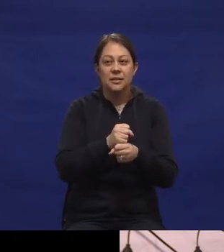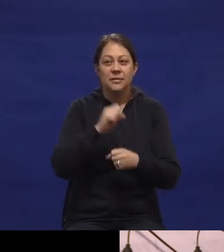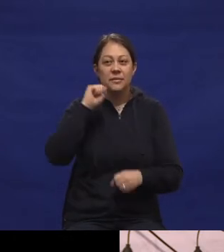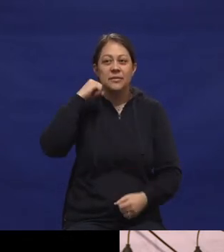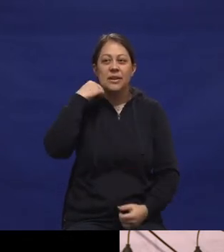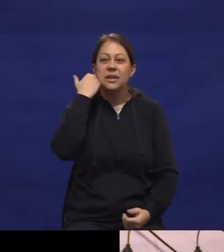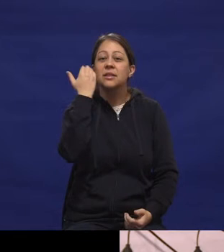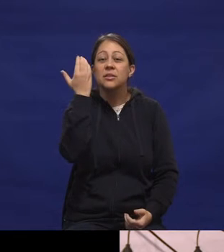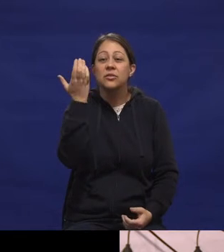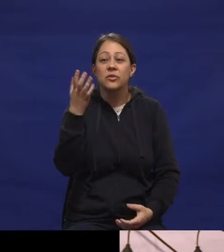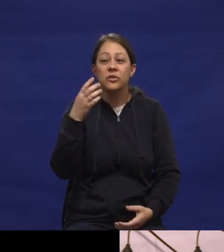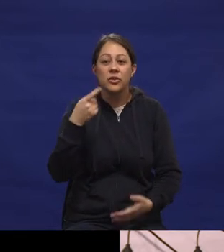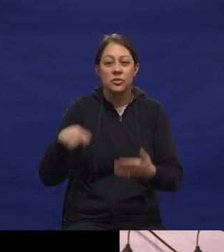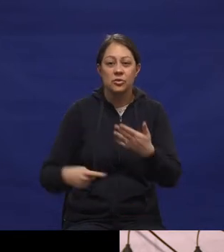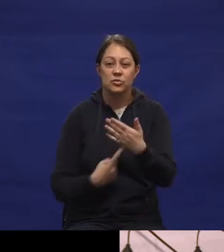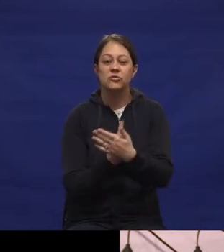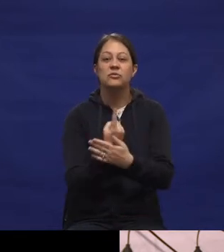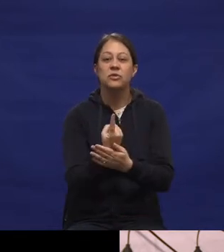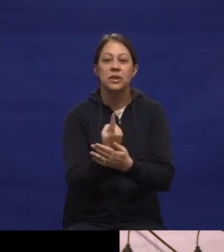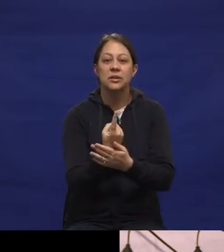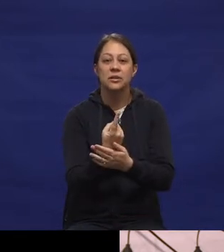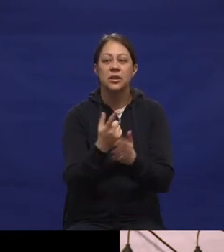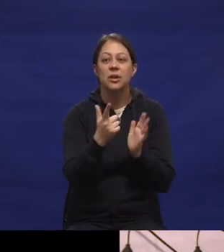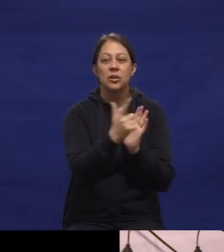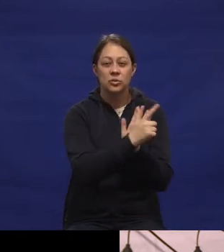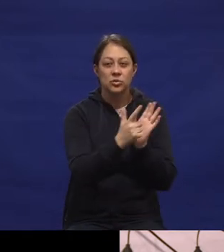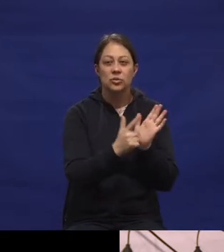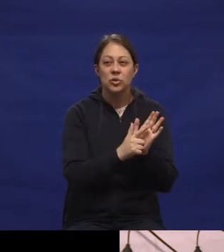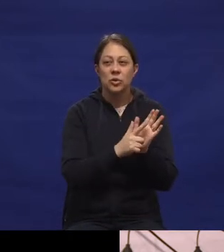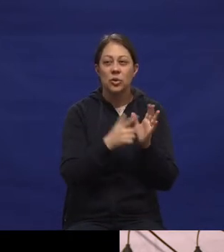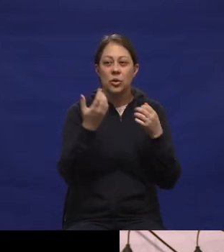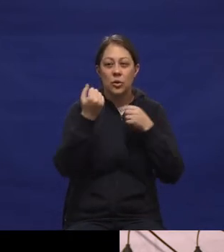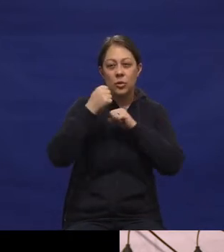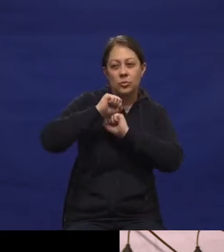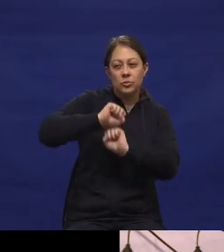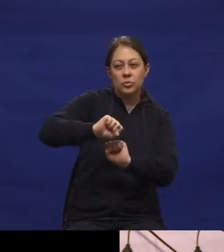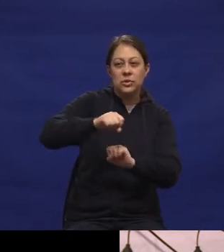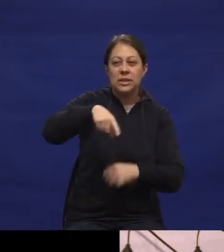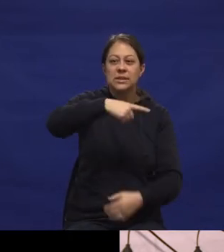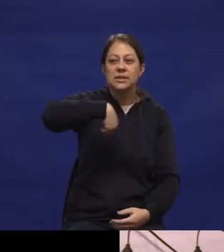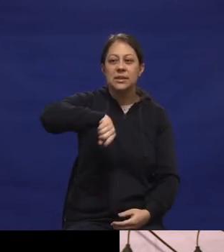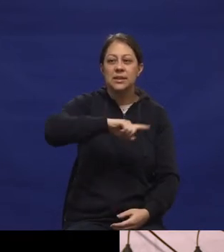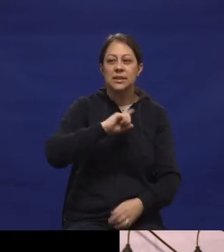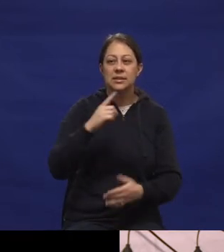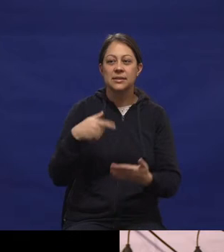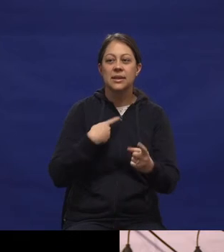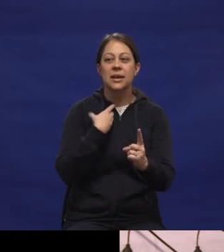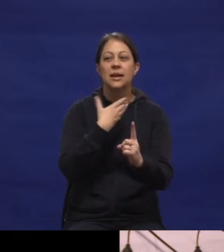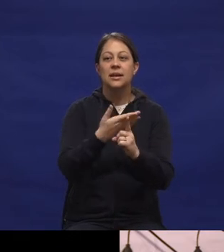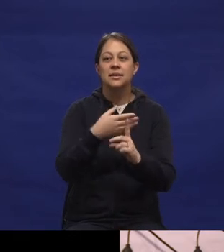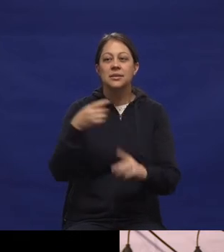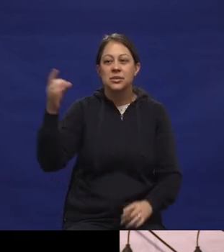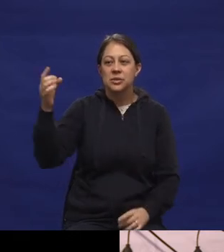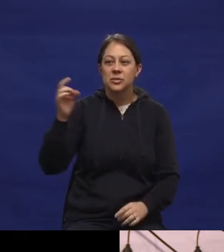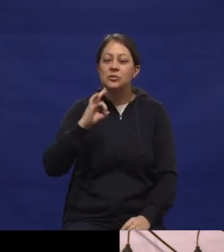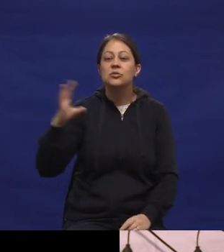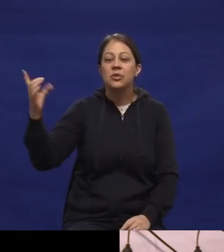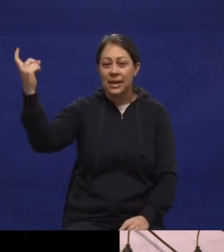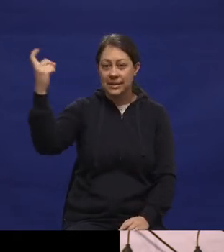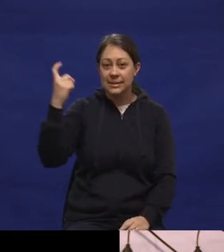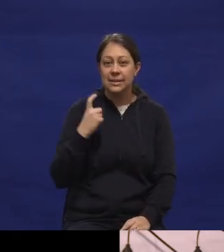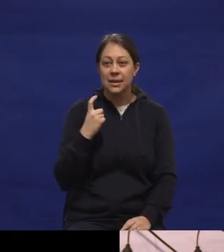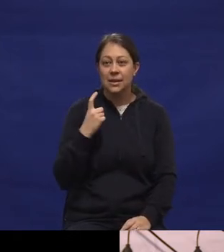revealed. So the law was our guardian until Christ came, that we might be justified